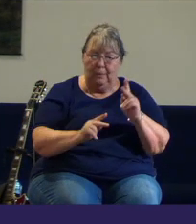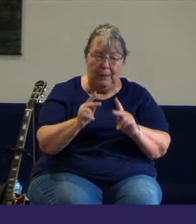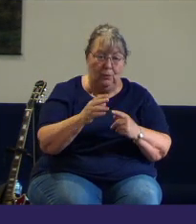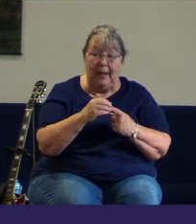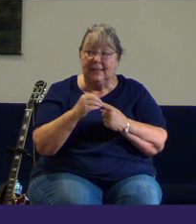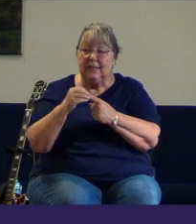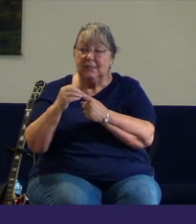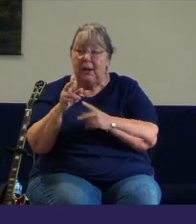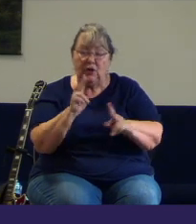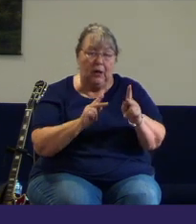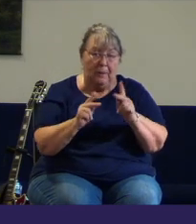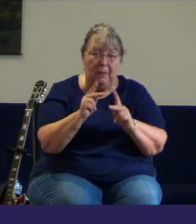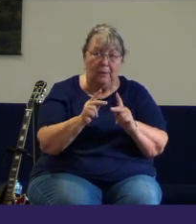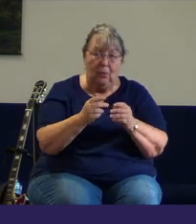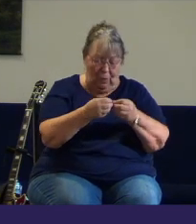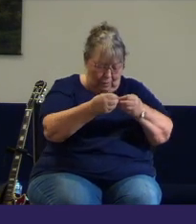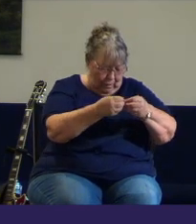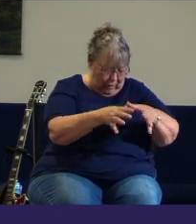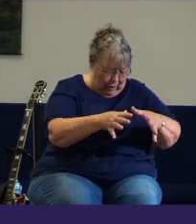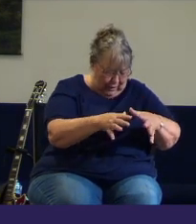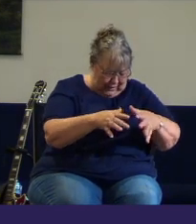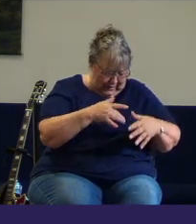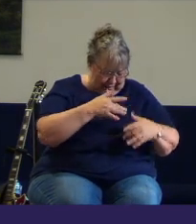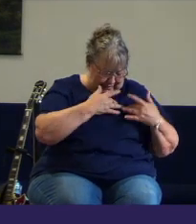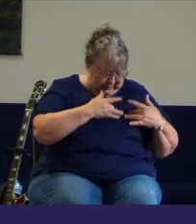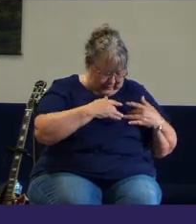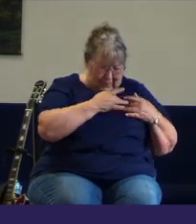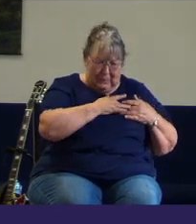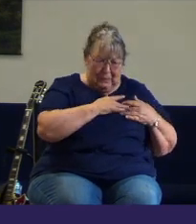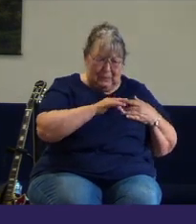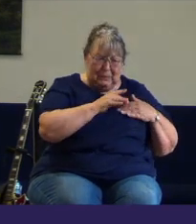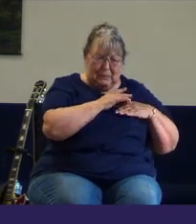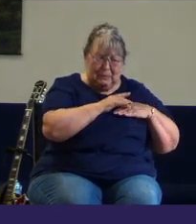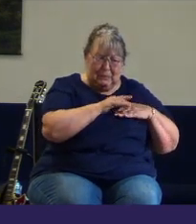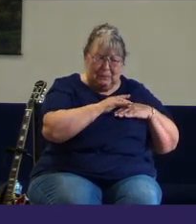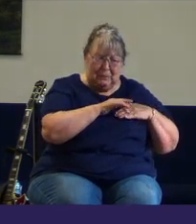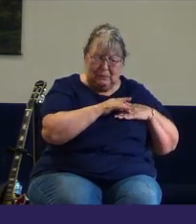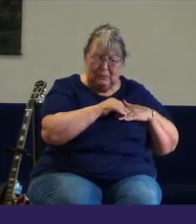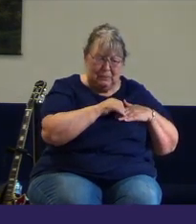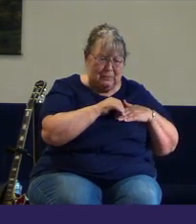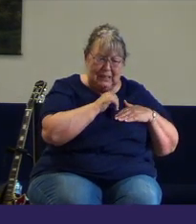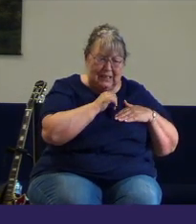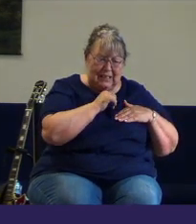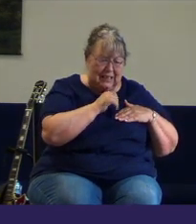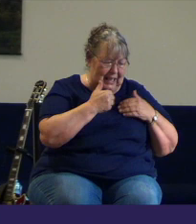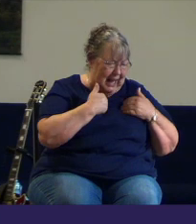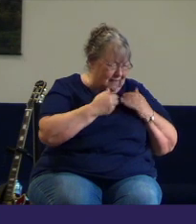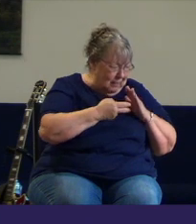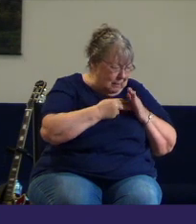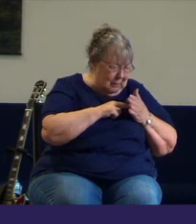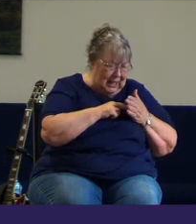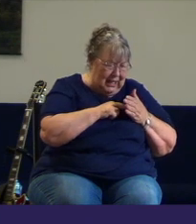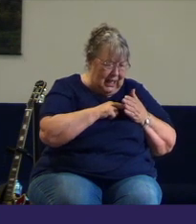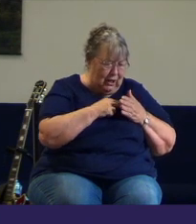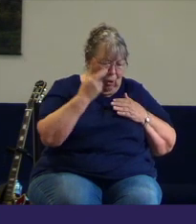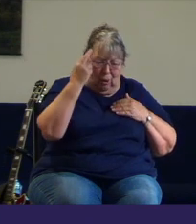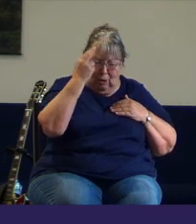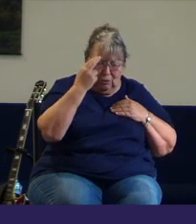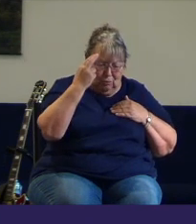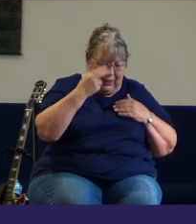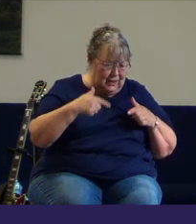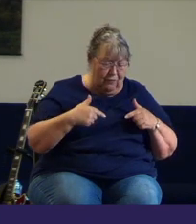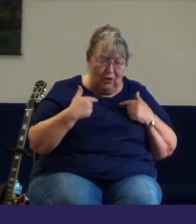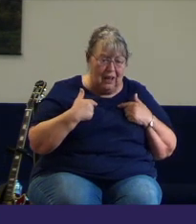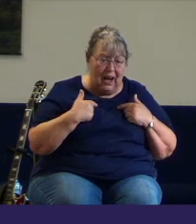especially people who were lost and empty and had no direction and had no purpose and had no meaning in life. Jesus was burdened